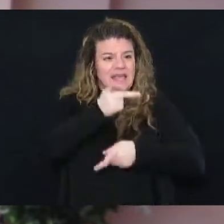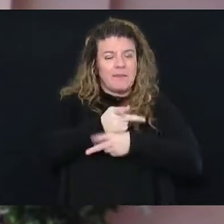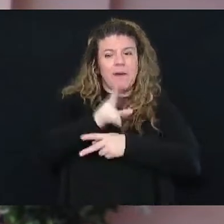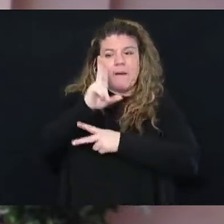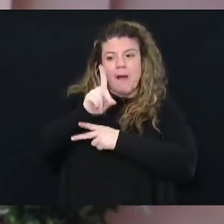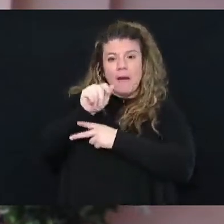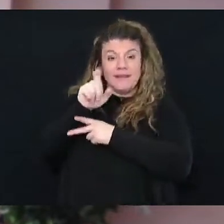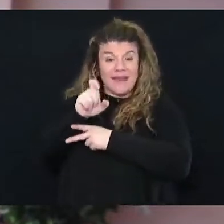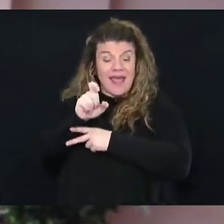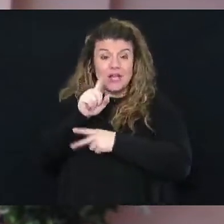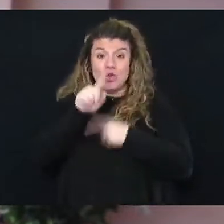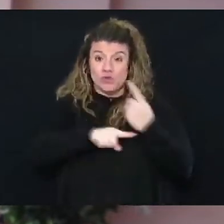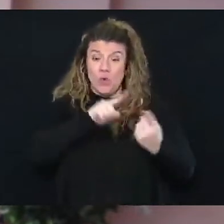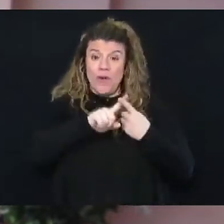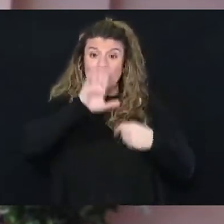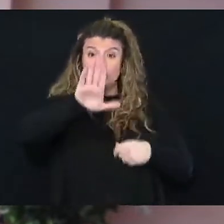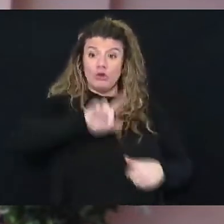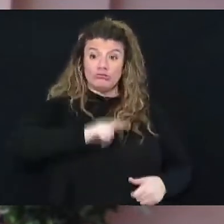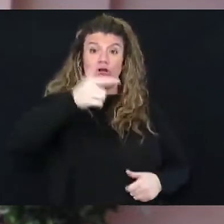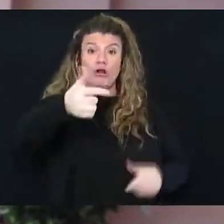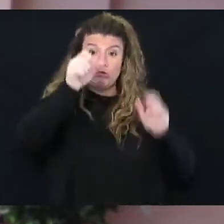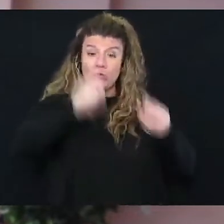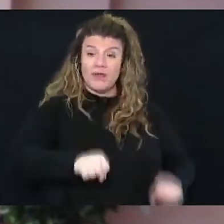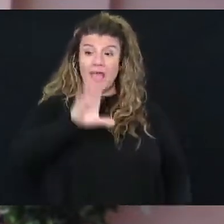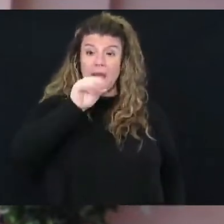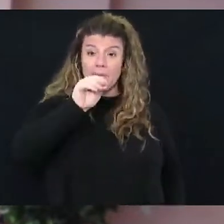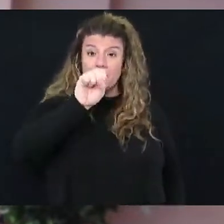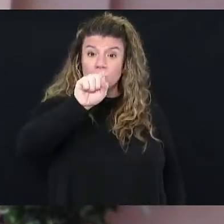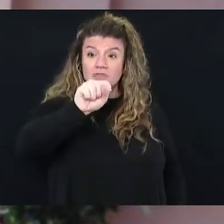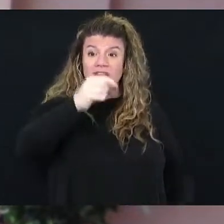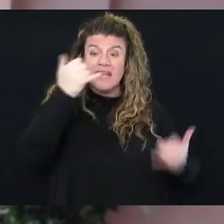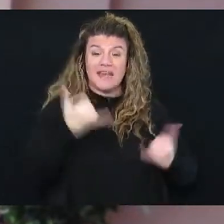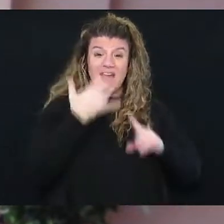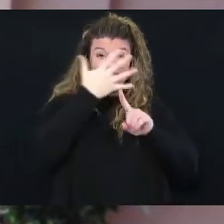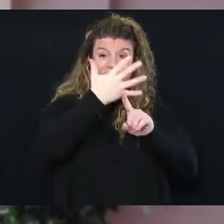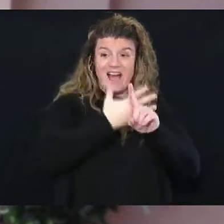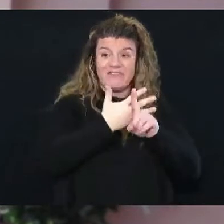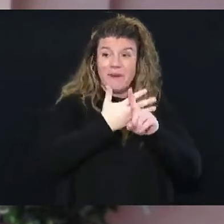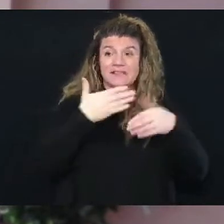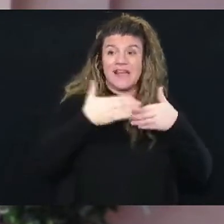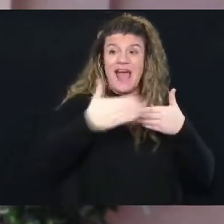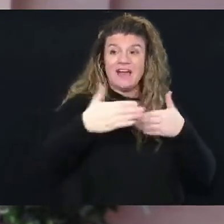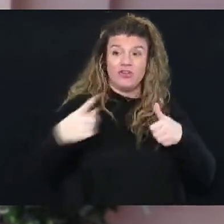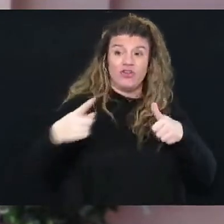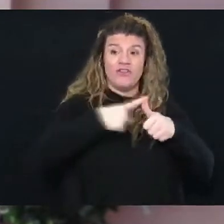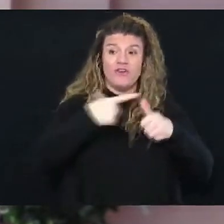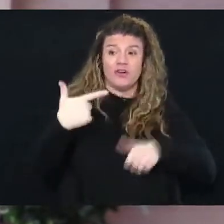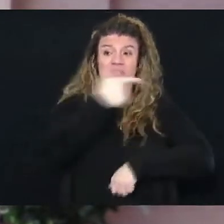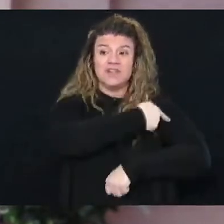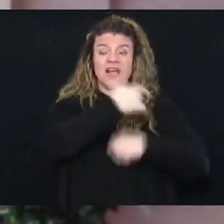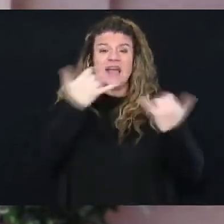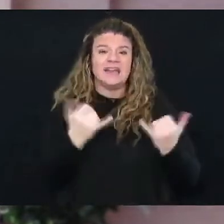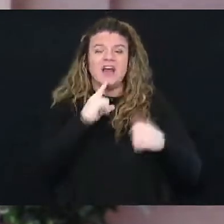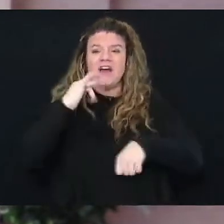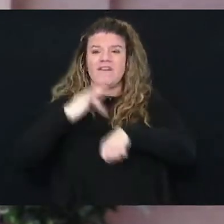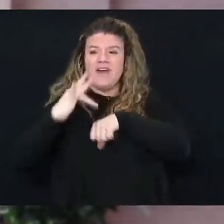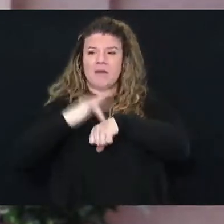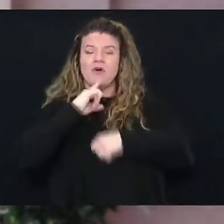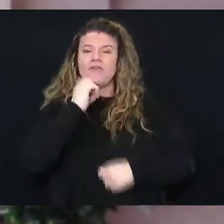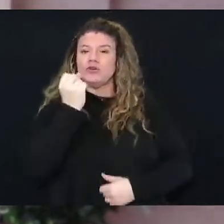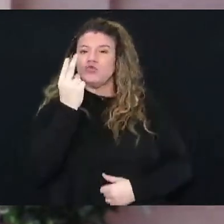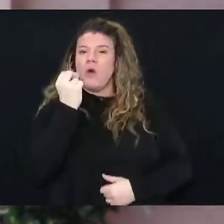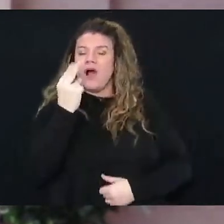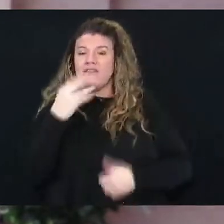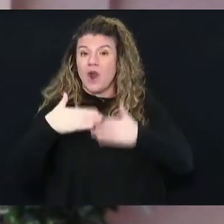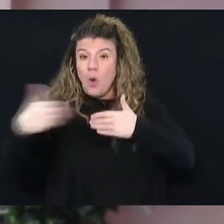people are eligible to be boosted, 5 months now after their first series, and that's now available for 12 and over,